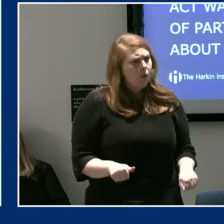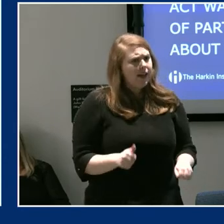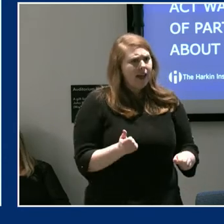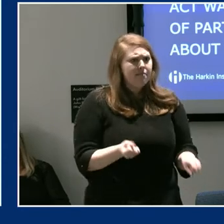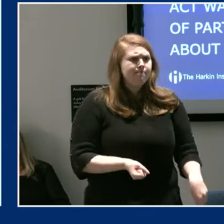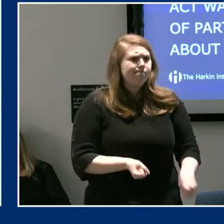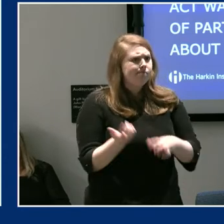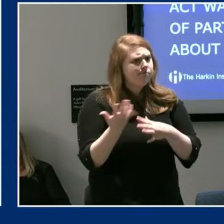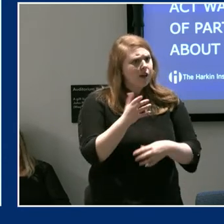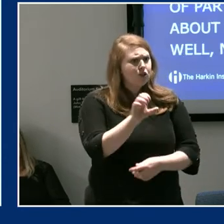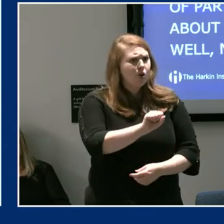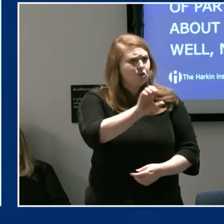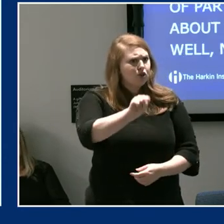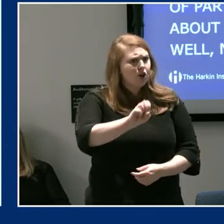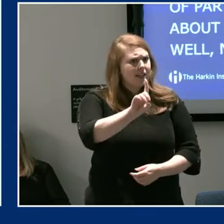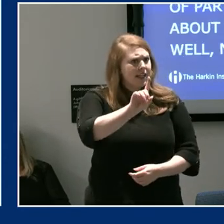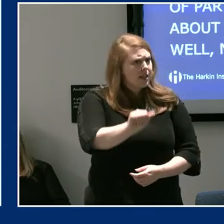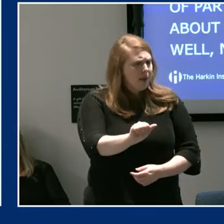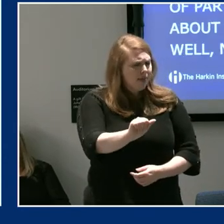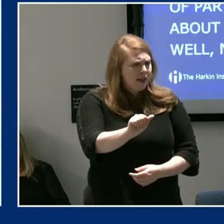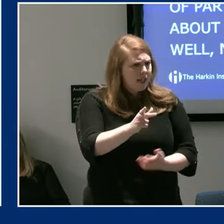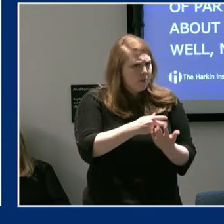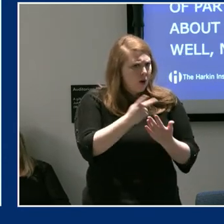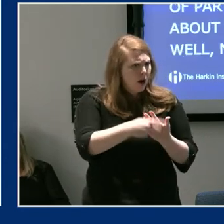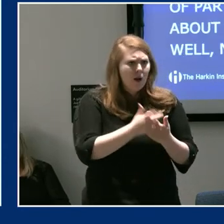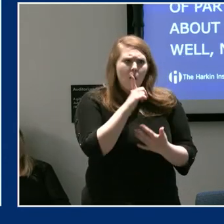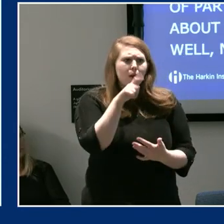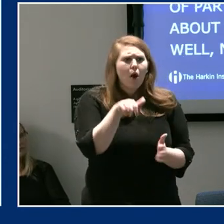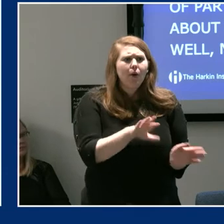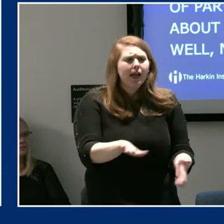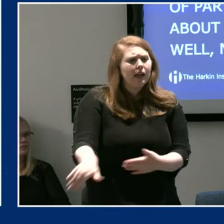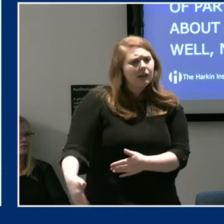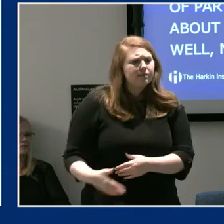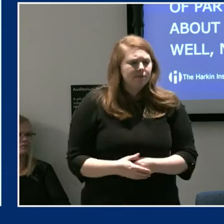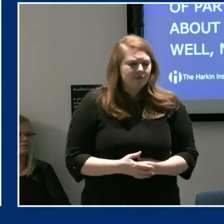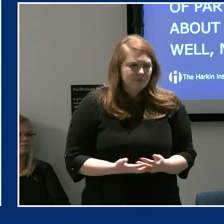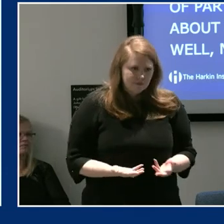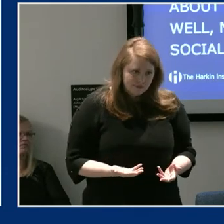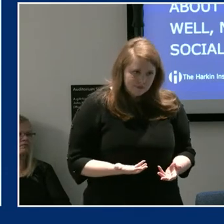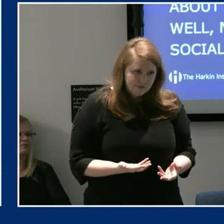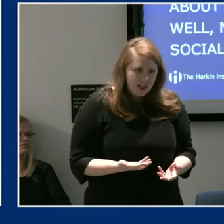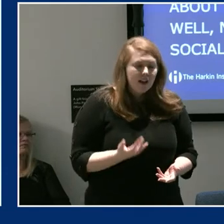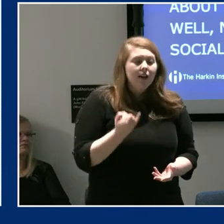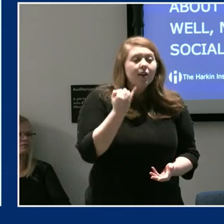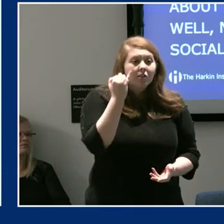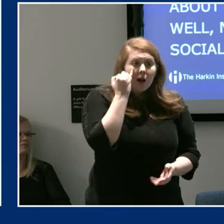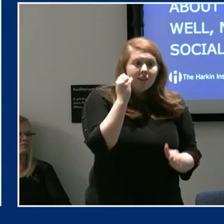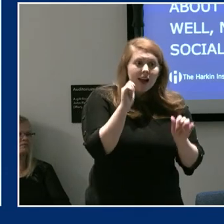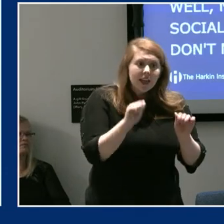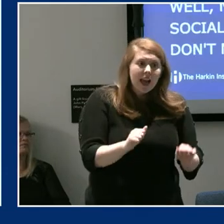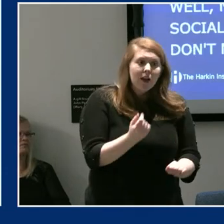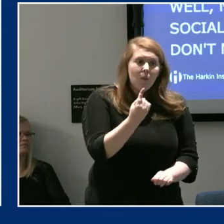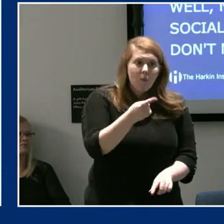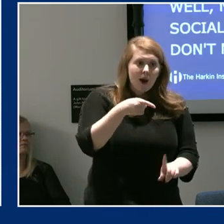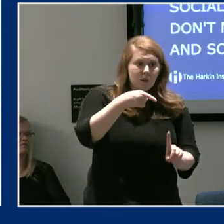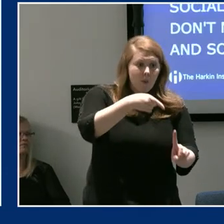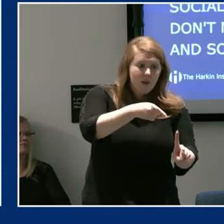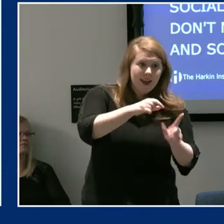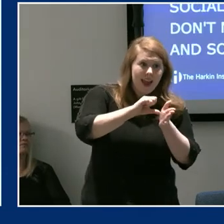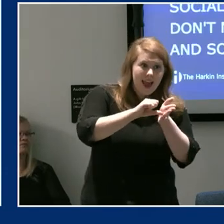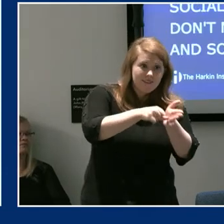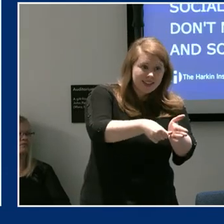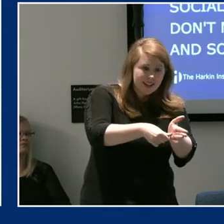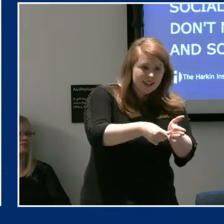with the Social Security Disability Program because we don't need it. And so if I can make one point when I'm here today,